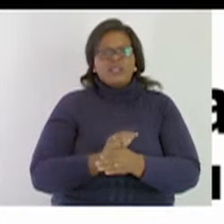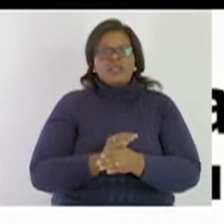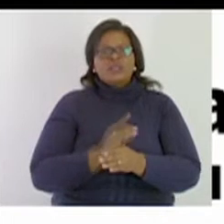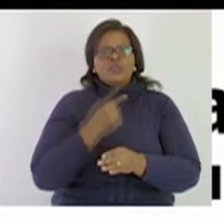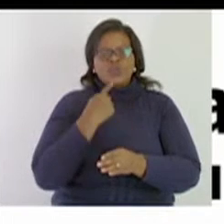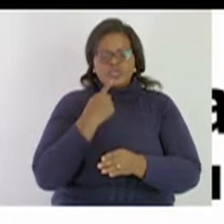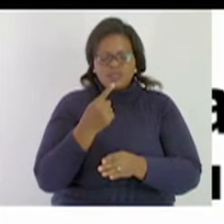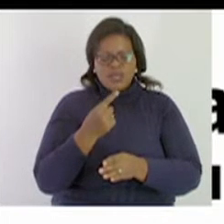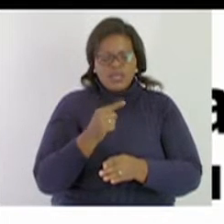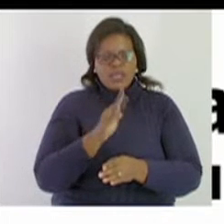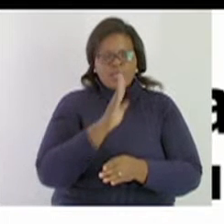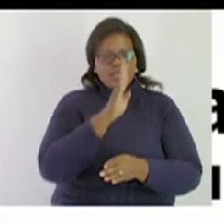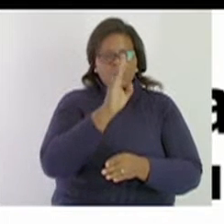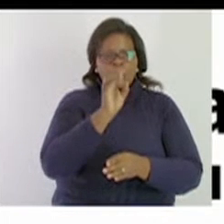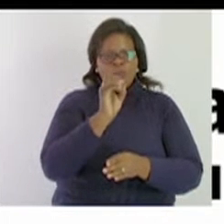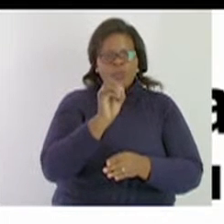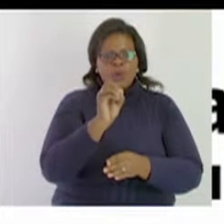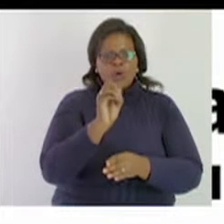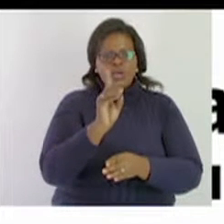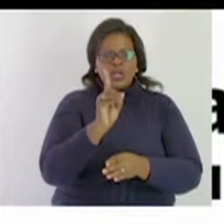BODMAS.